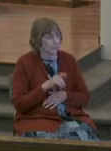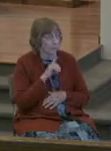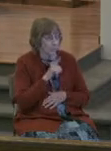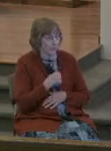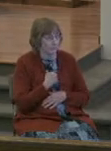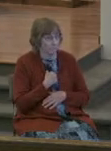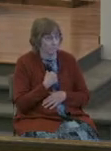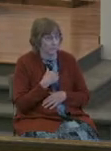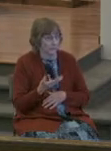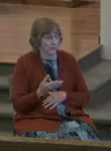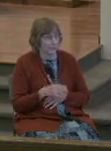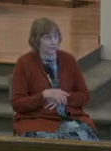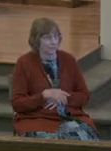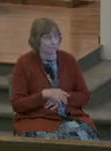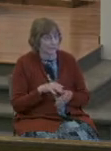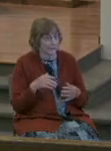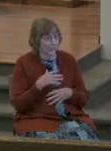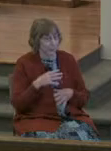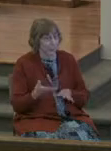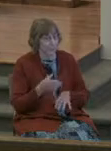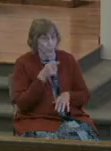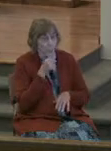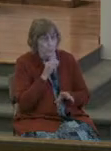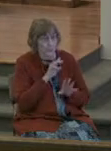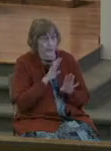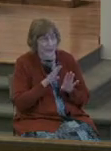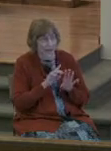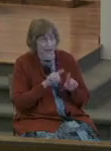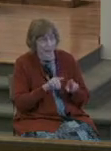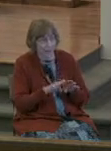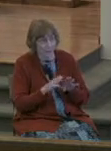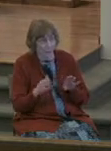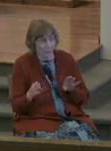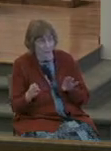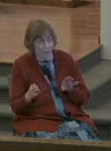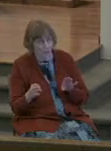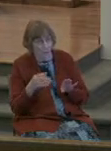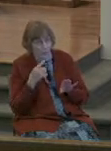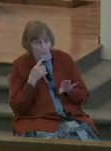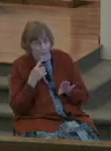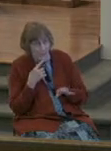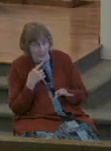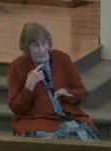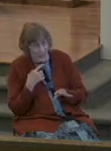I'm scared to death. I don't know who's going to answer the door. I don't know what they're going to say. Now,